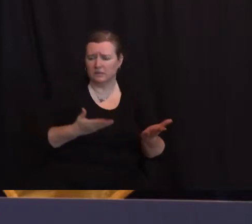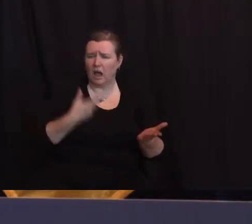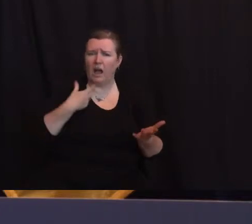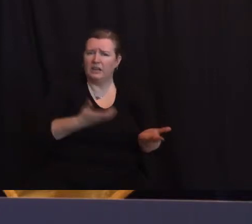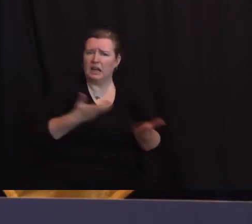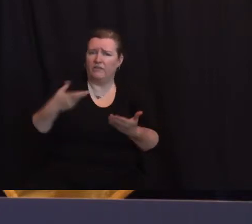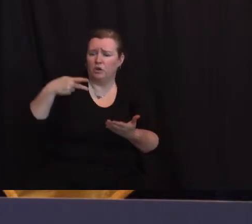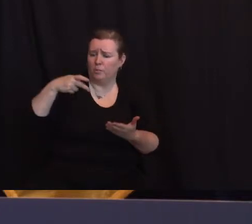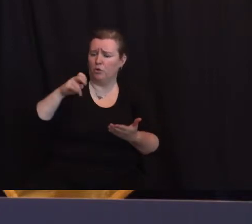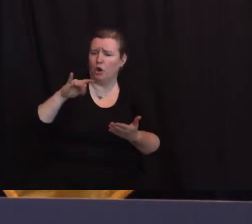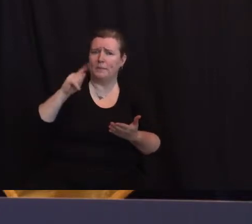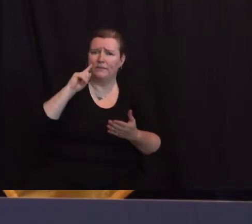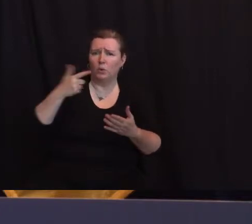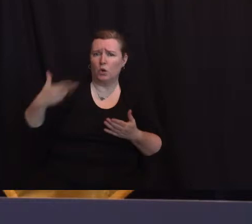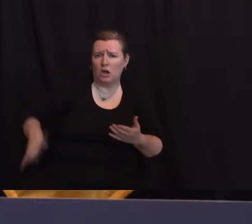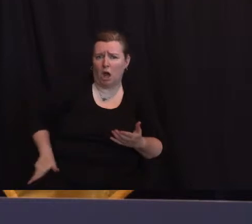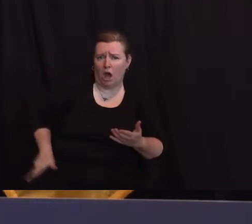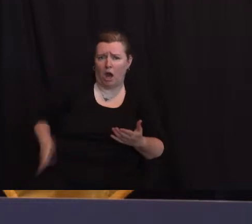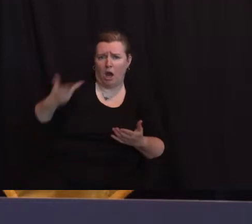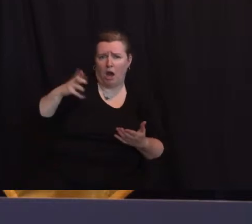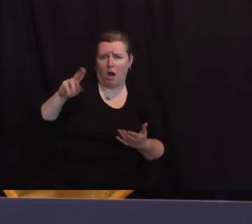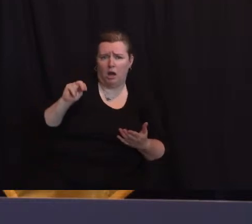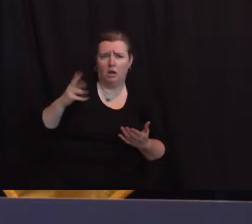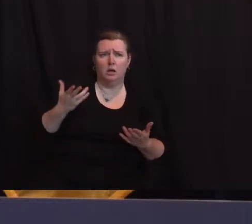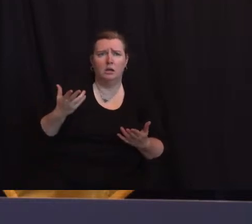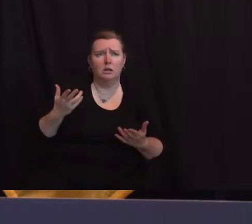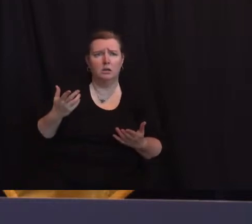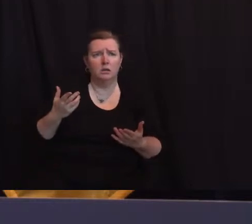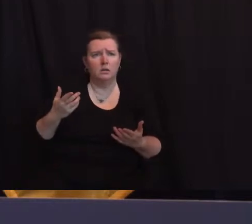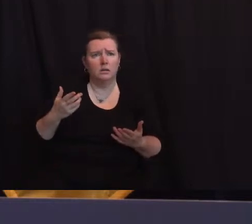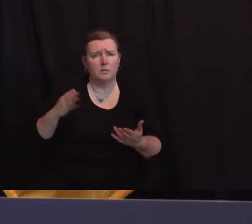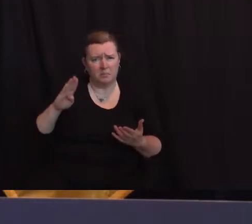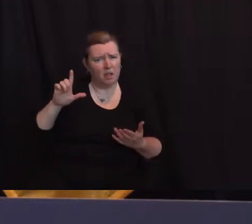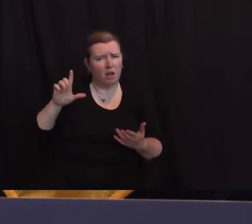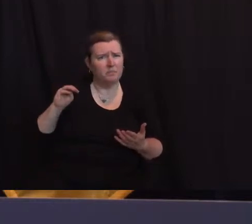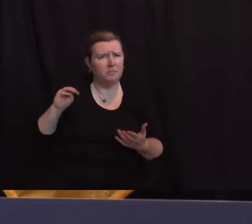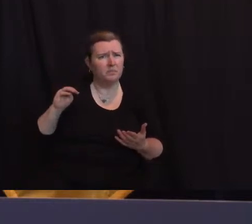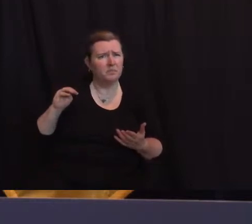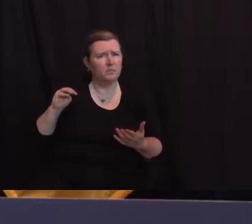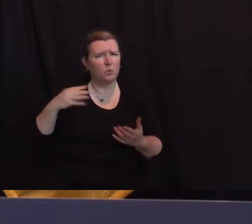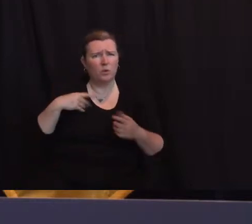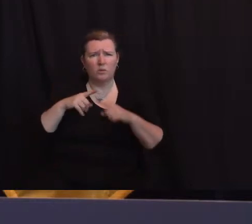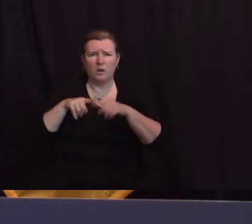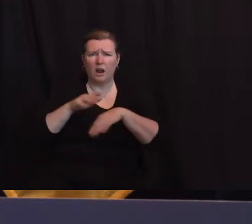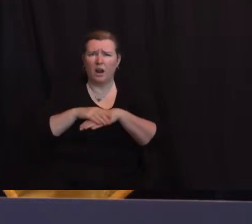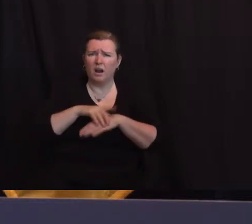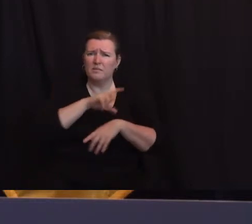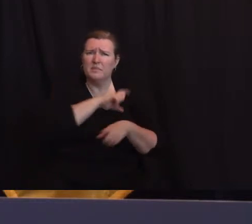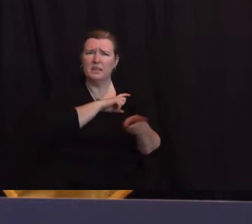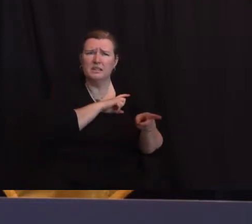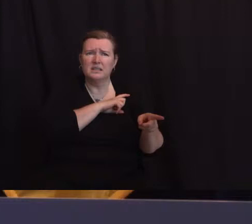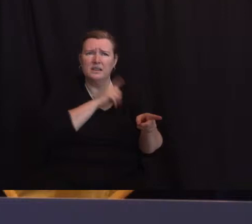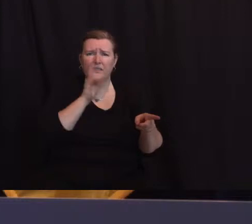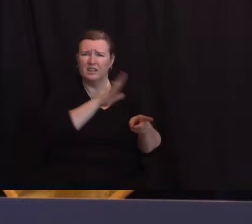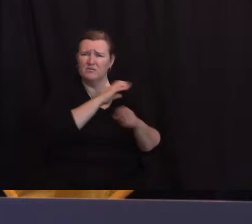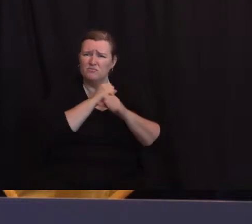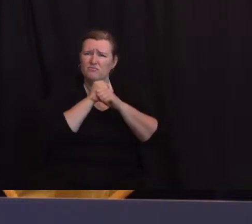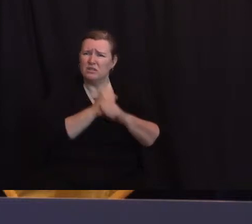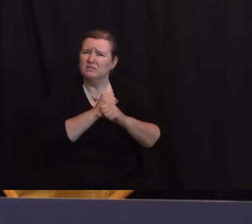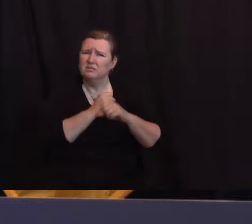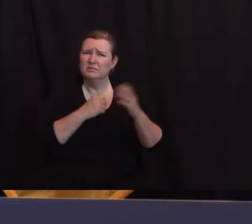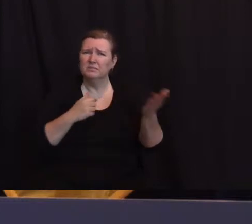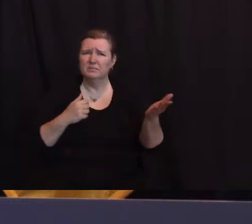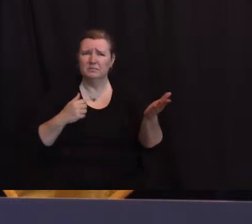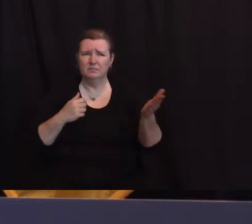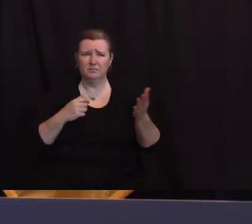Matter, why does the state of New Jersey force black people to rely on the police for their sole source of protection and deny them their